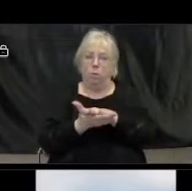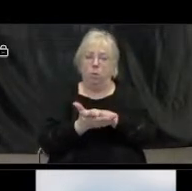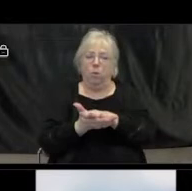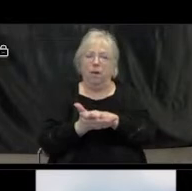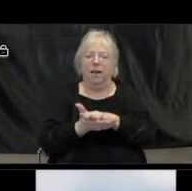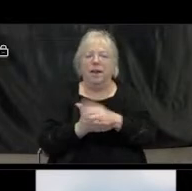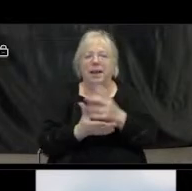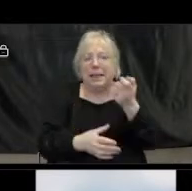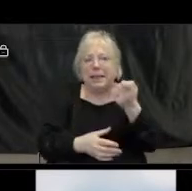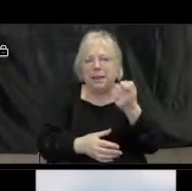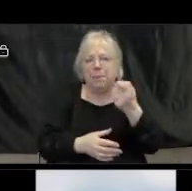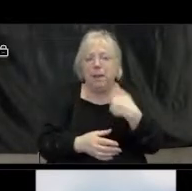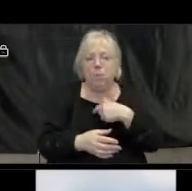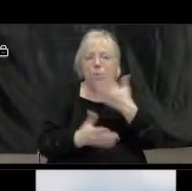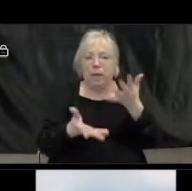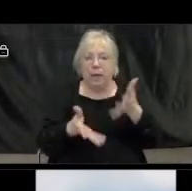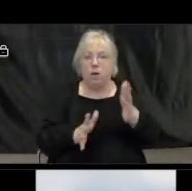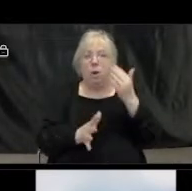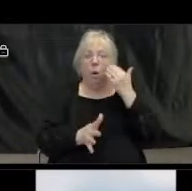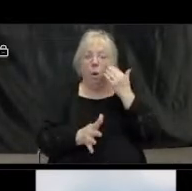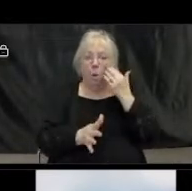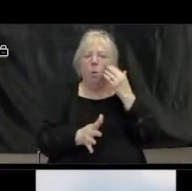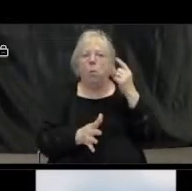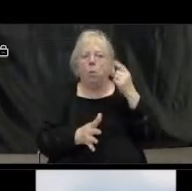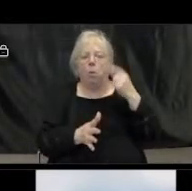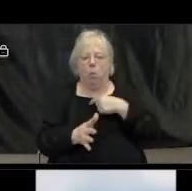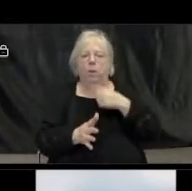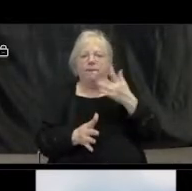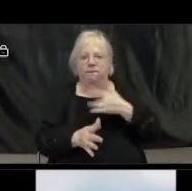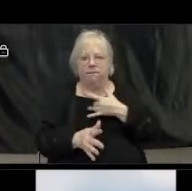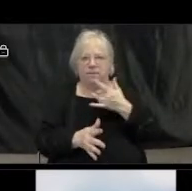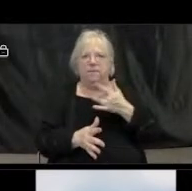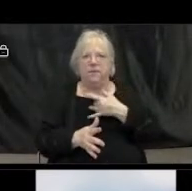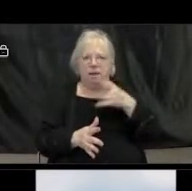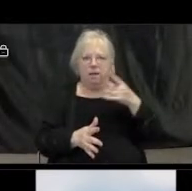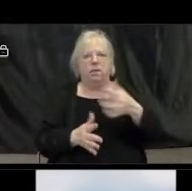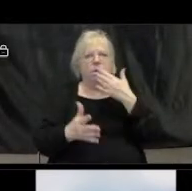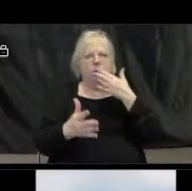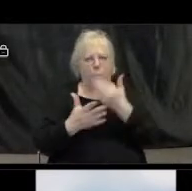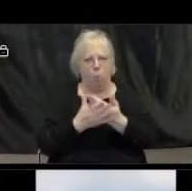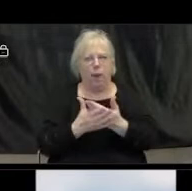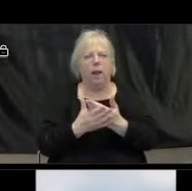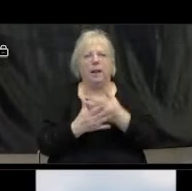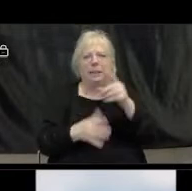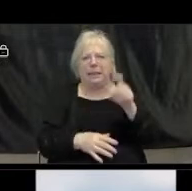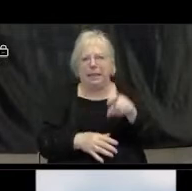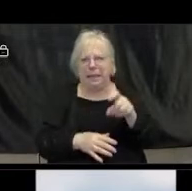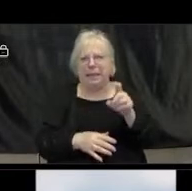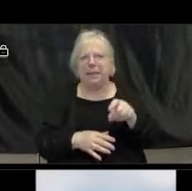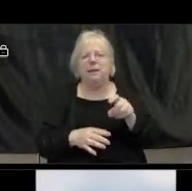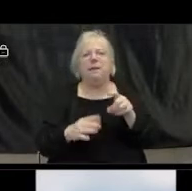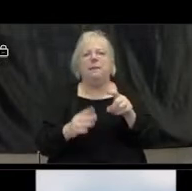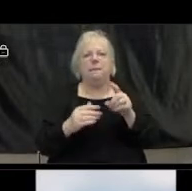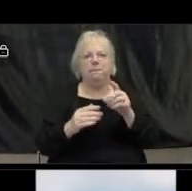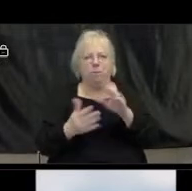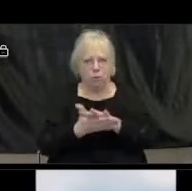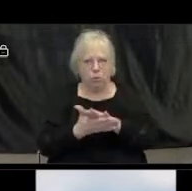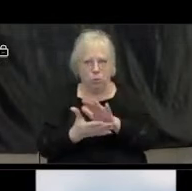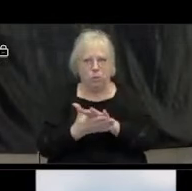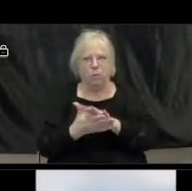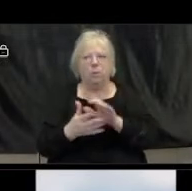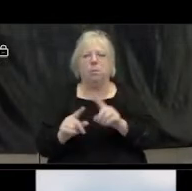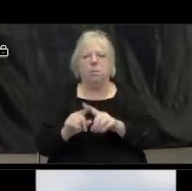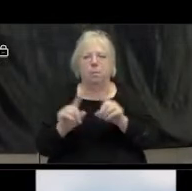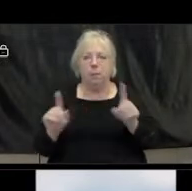that we know, we think is a well-needed facility.